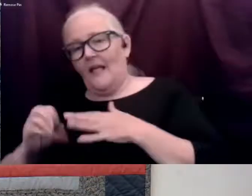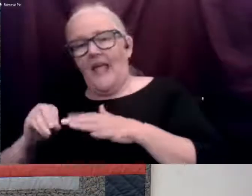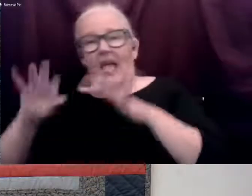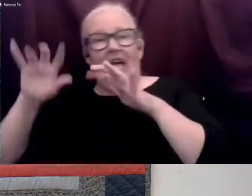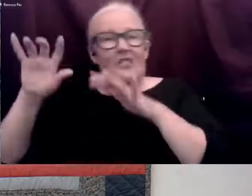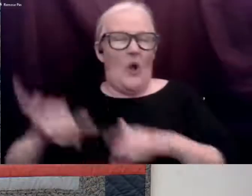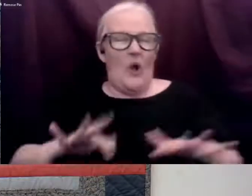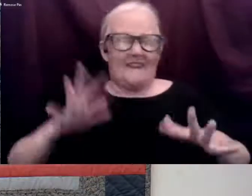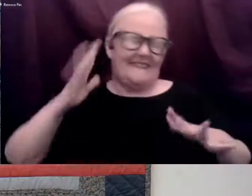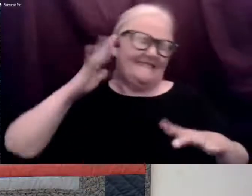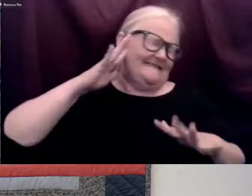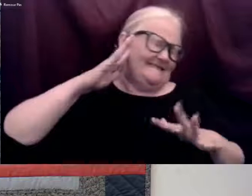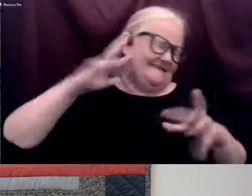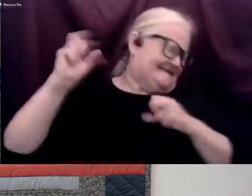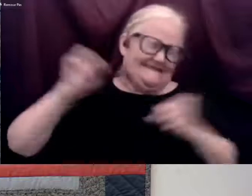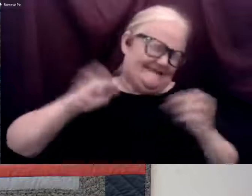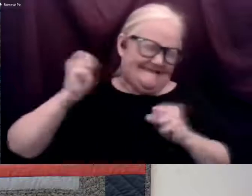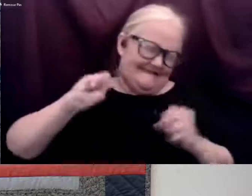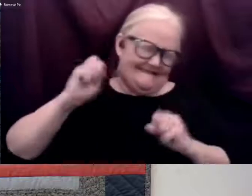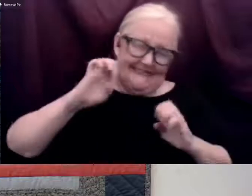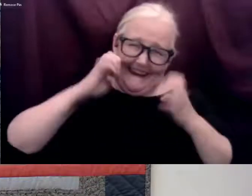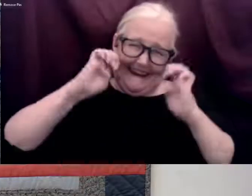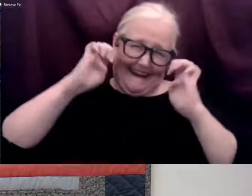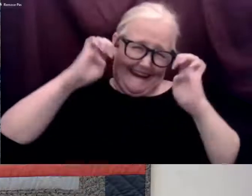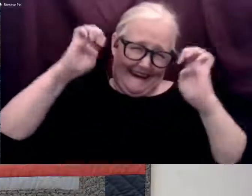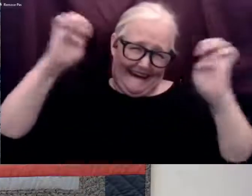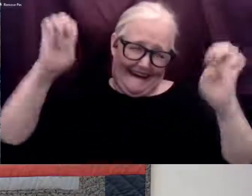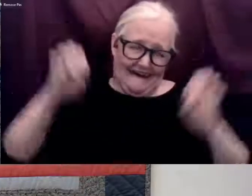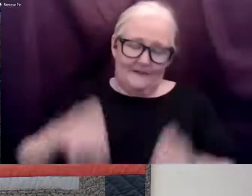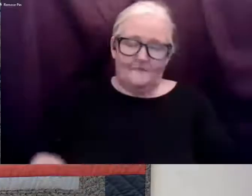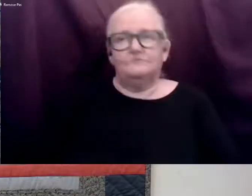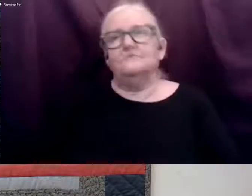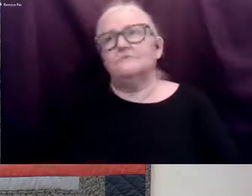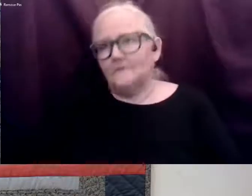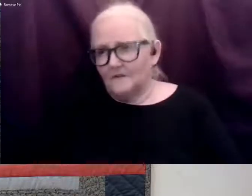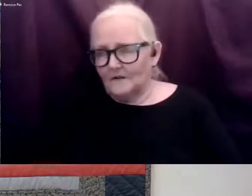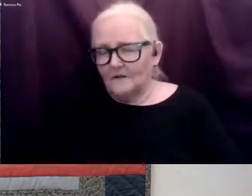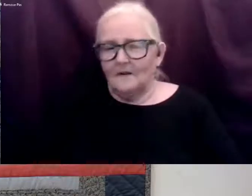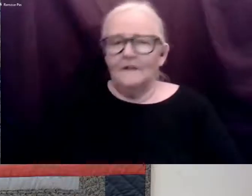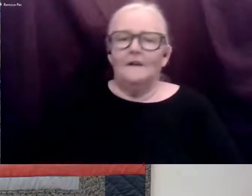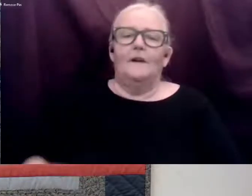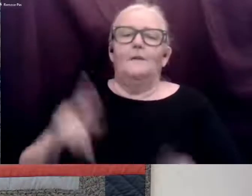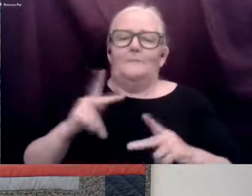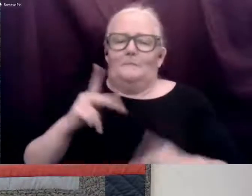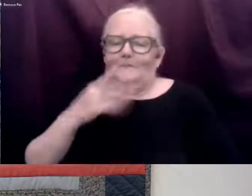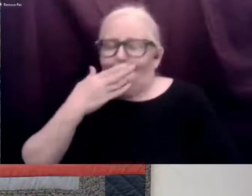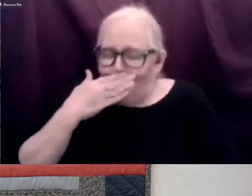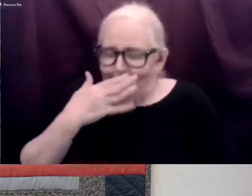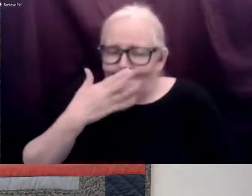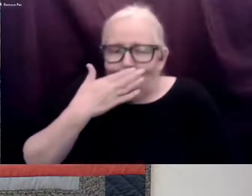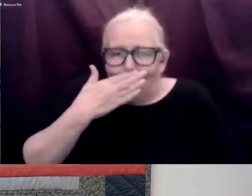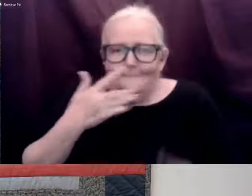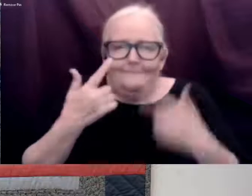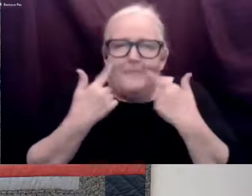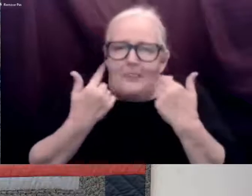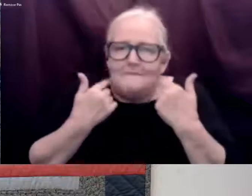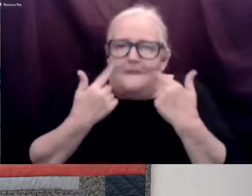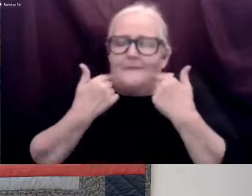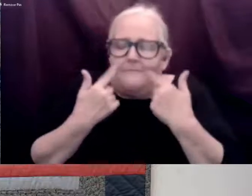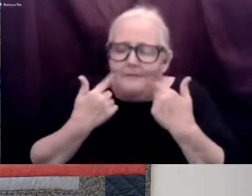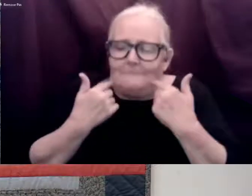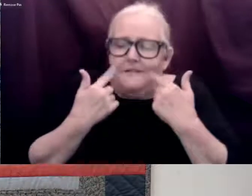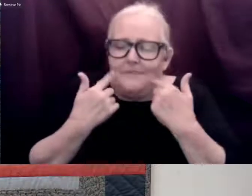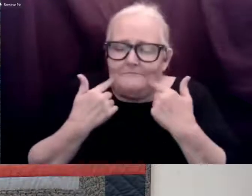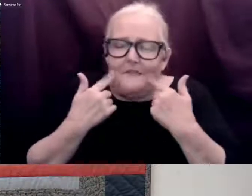noises. Shrieks and snorts of laughter. All pretense of Sunday morning decorum